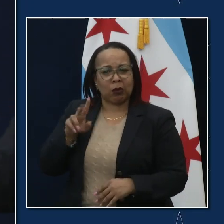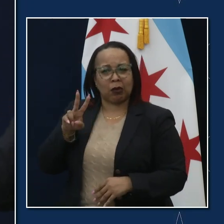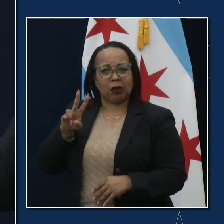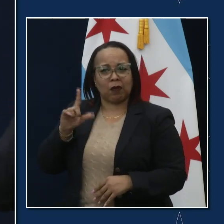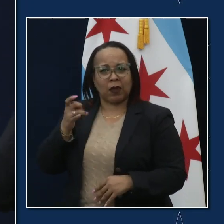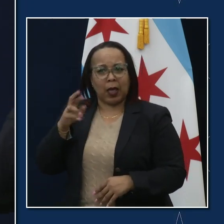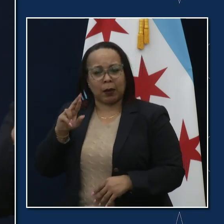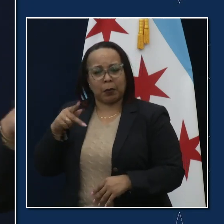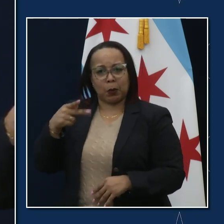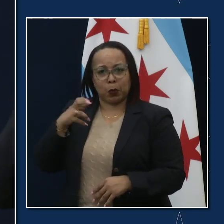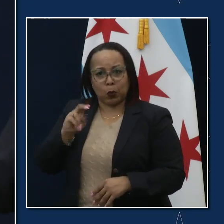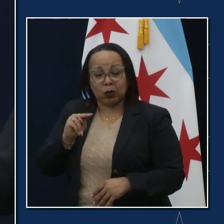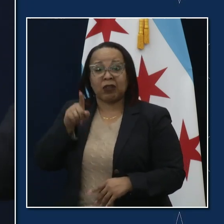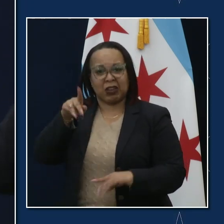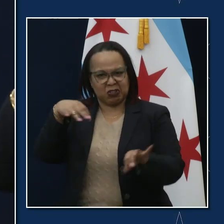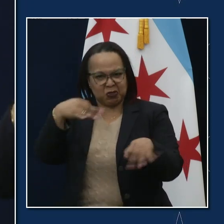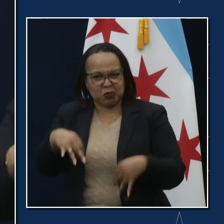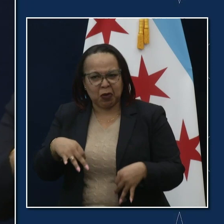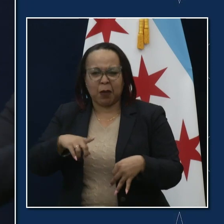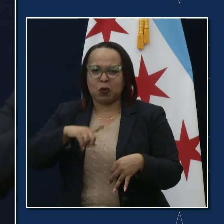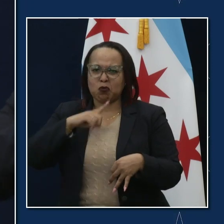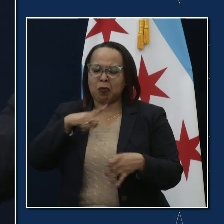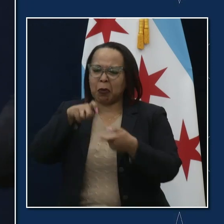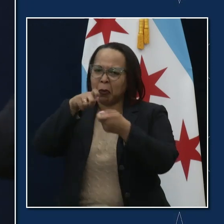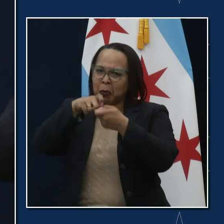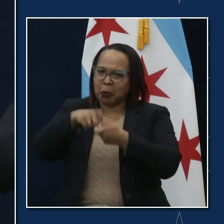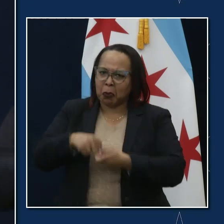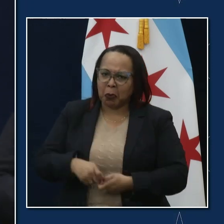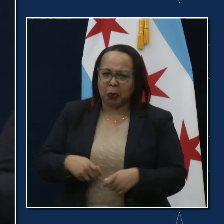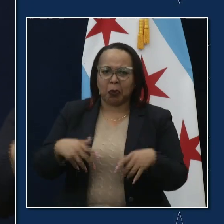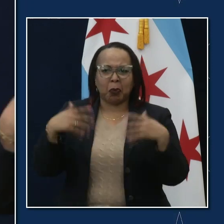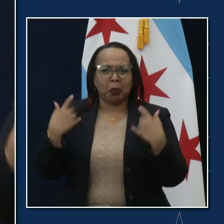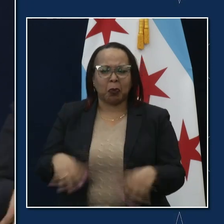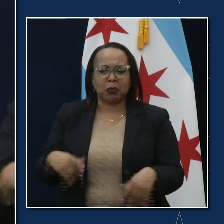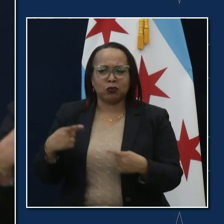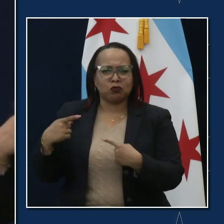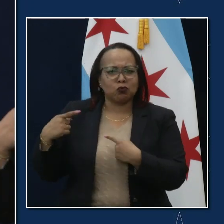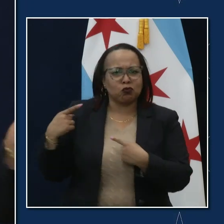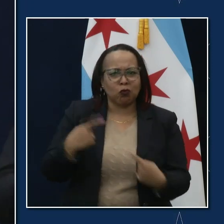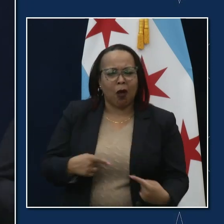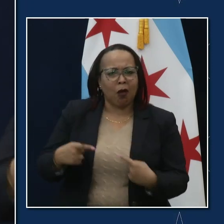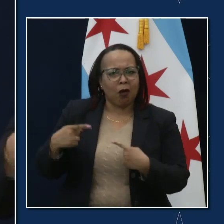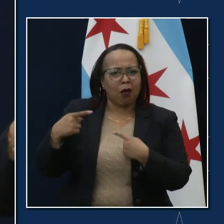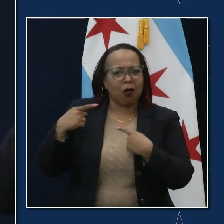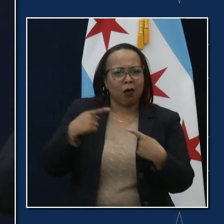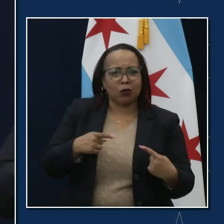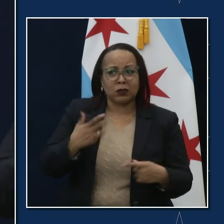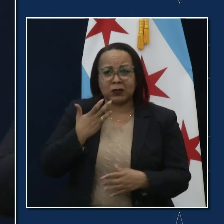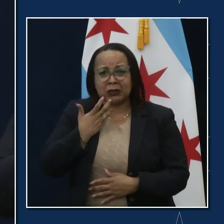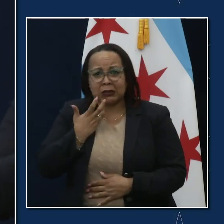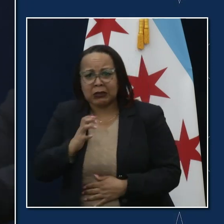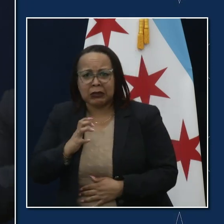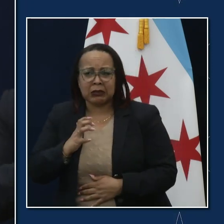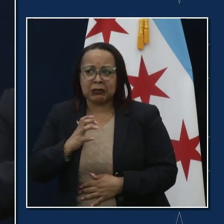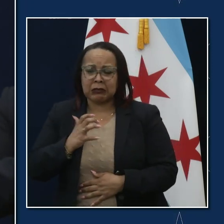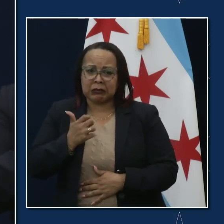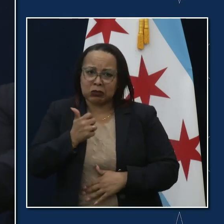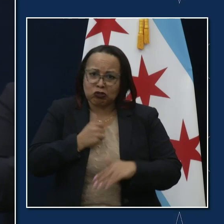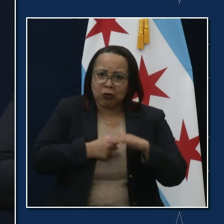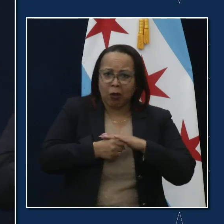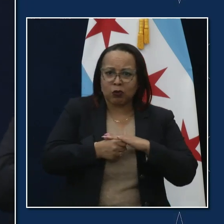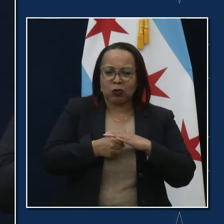Putin. He described, I think, in great detail the struggles for heat, for shelter, and